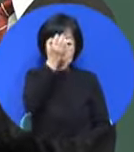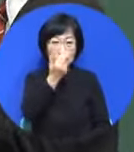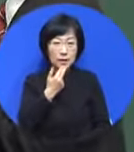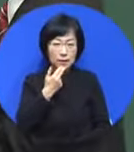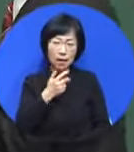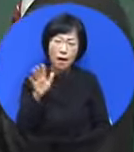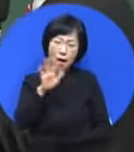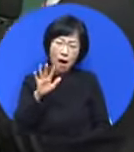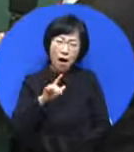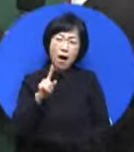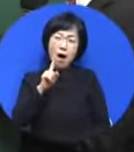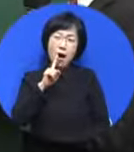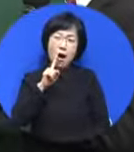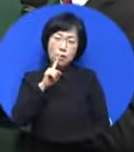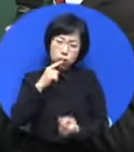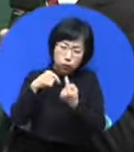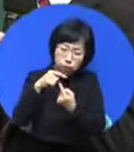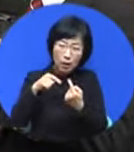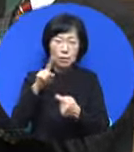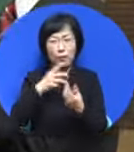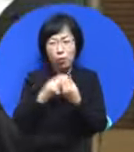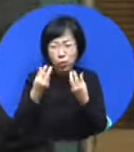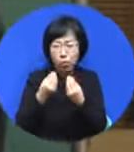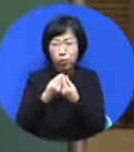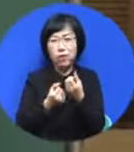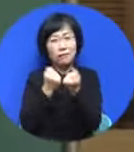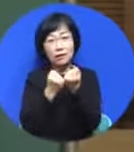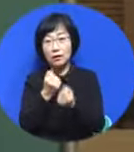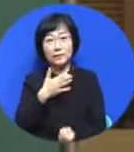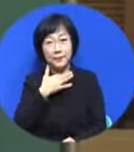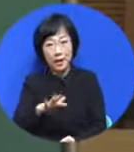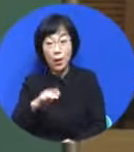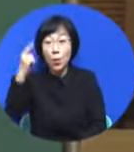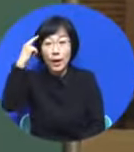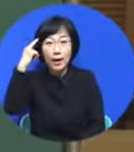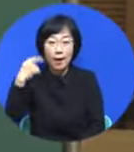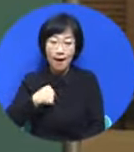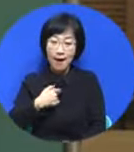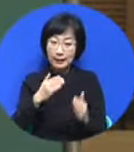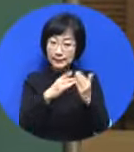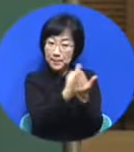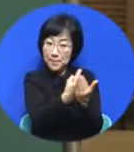For Joseph, he did not talk back because it was his opportunity.